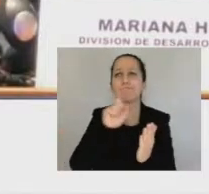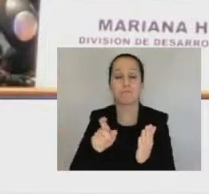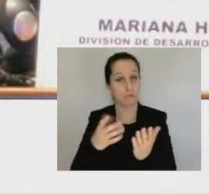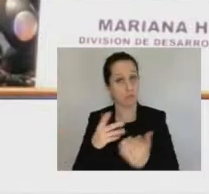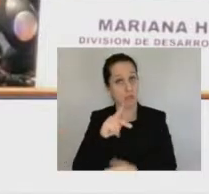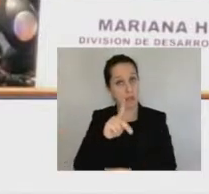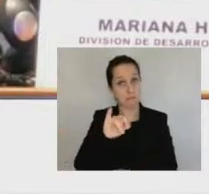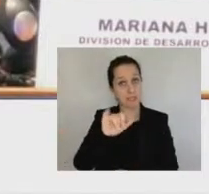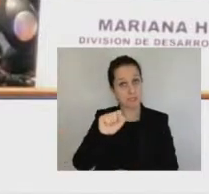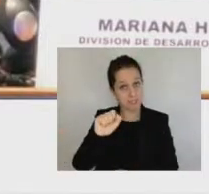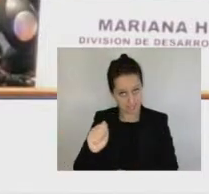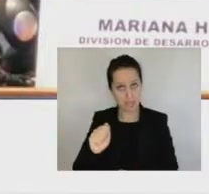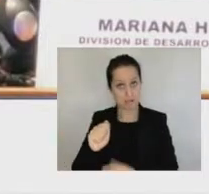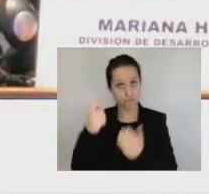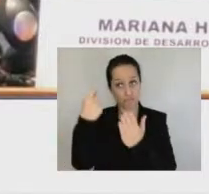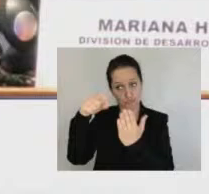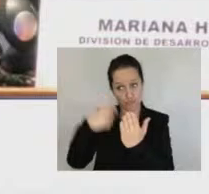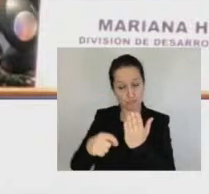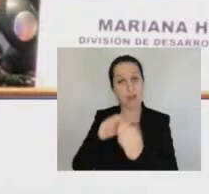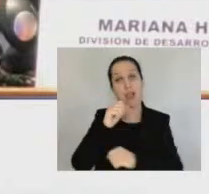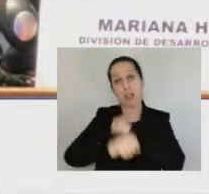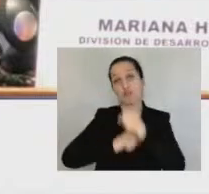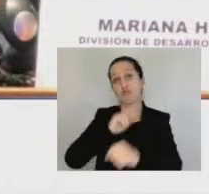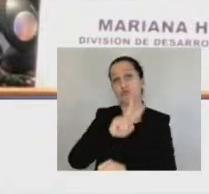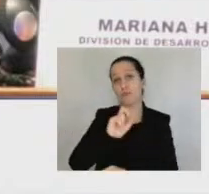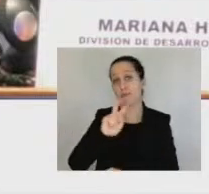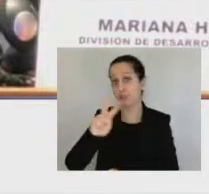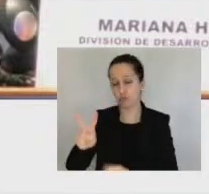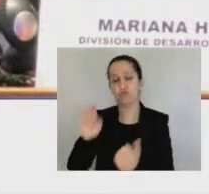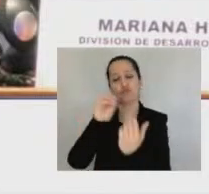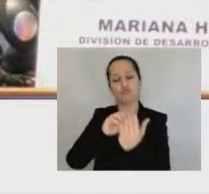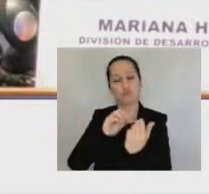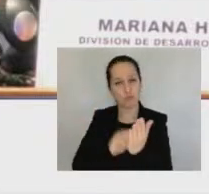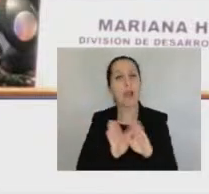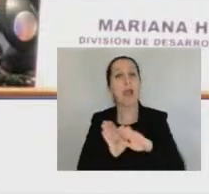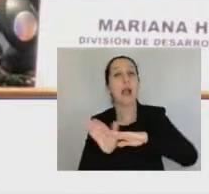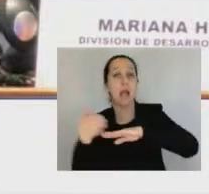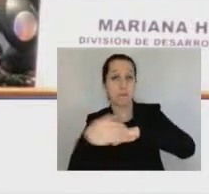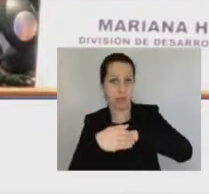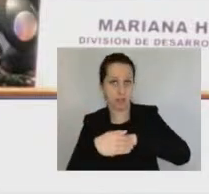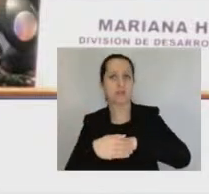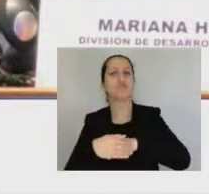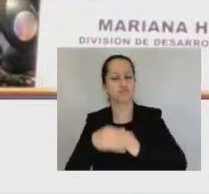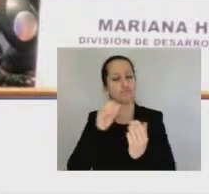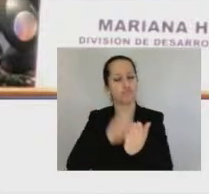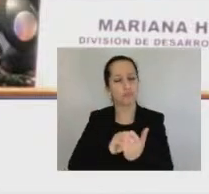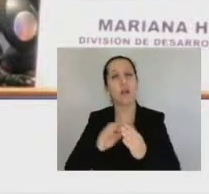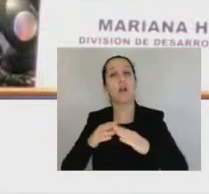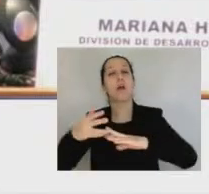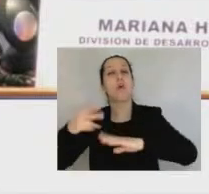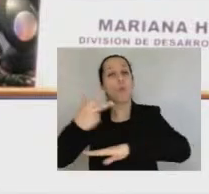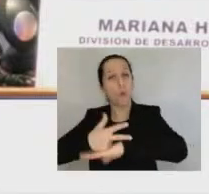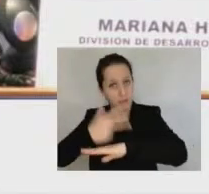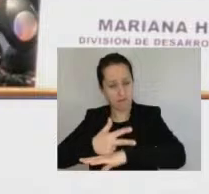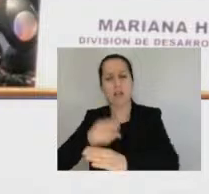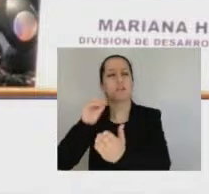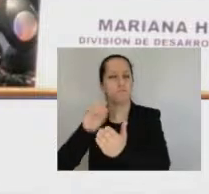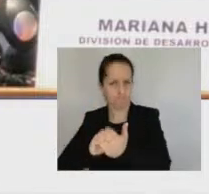For example, Pizza 22, there, Jamaica and Guatemala were amongst the